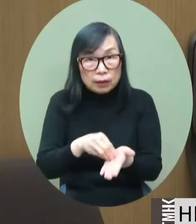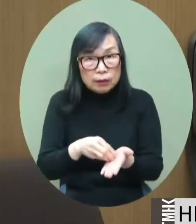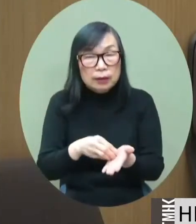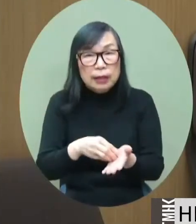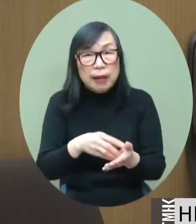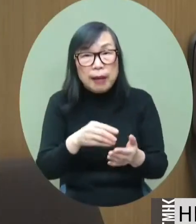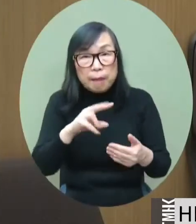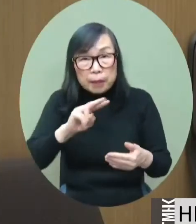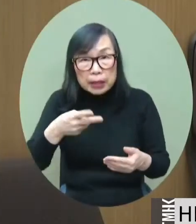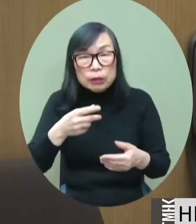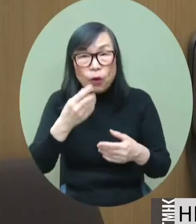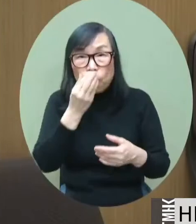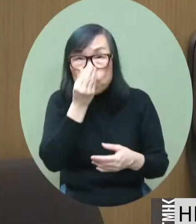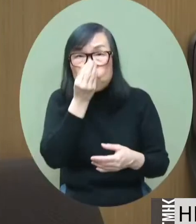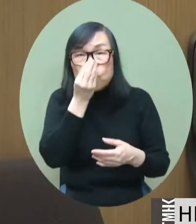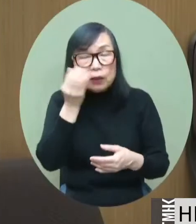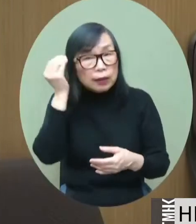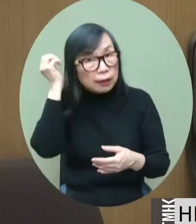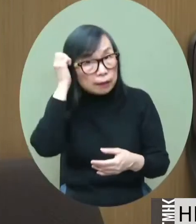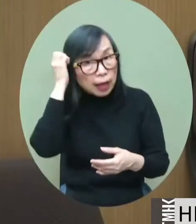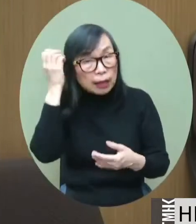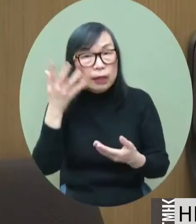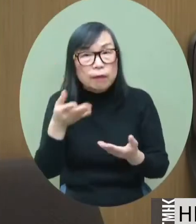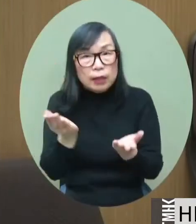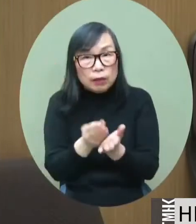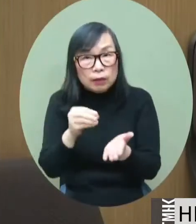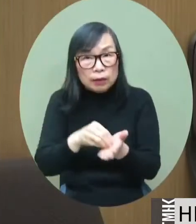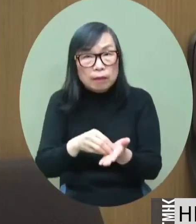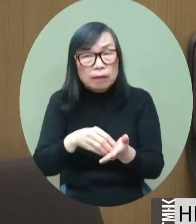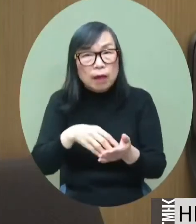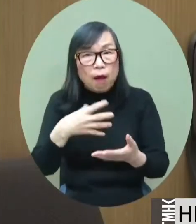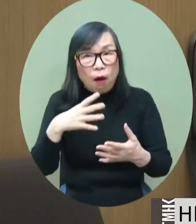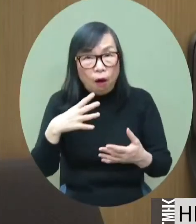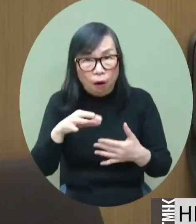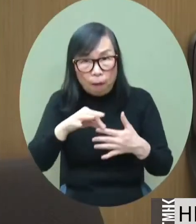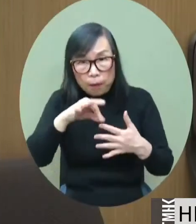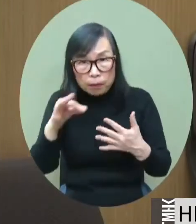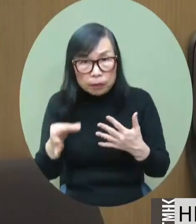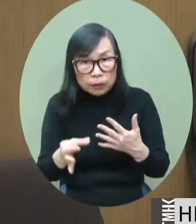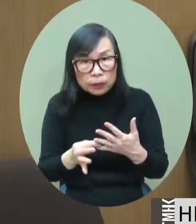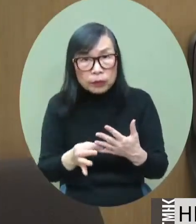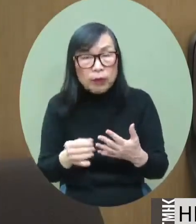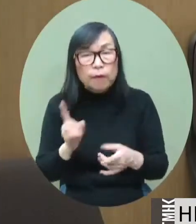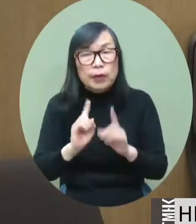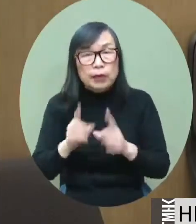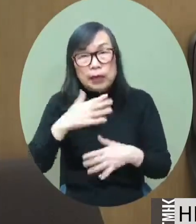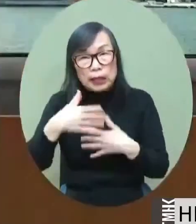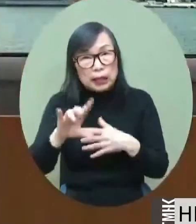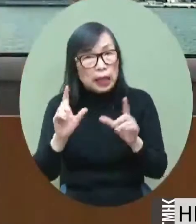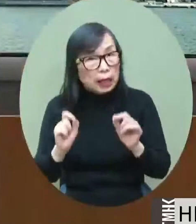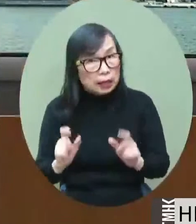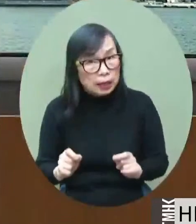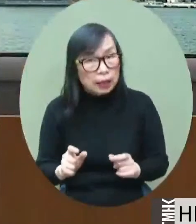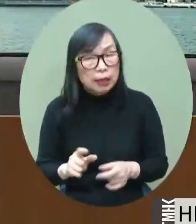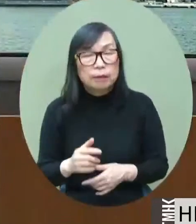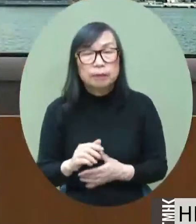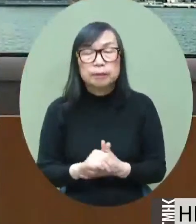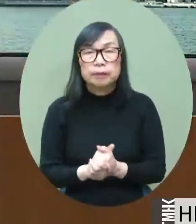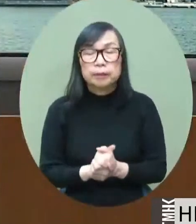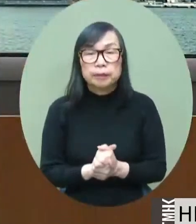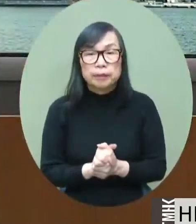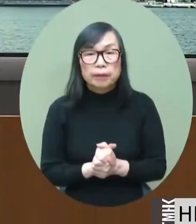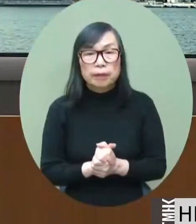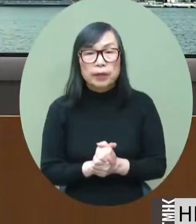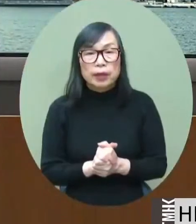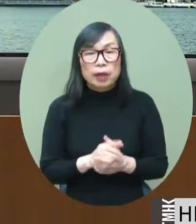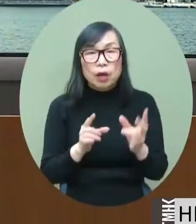from shortness of breath for a week. Is it because of her infection, or did she die as a result of the